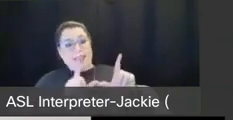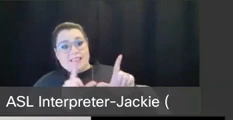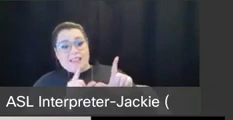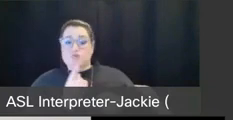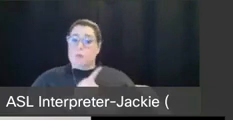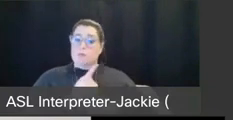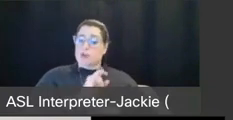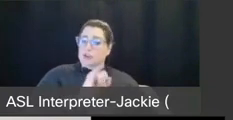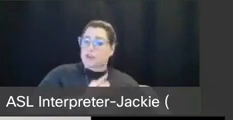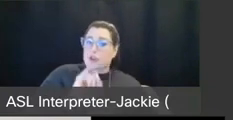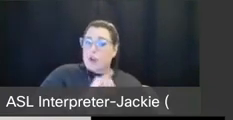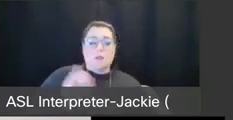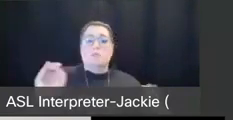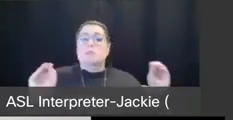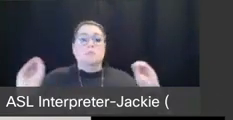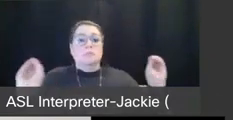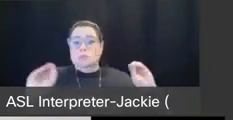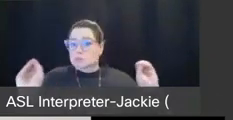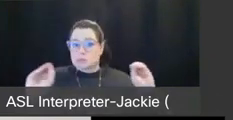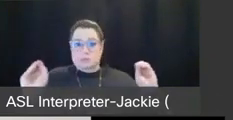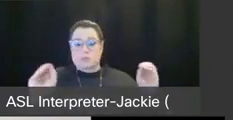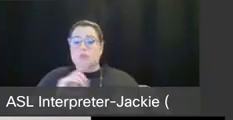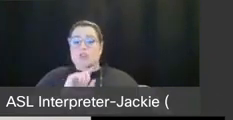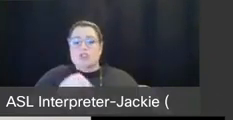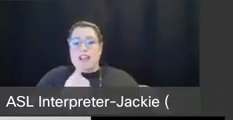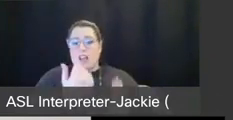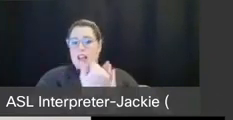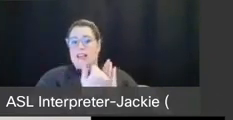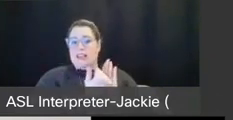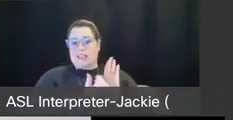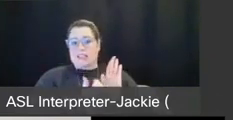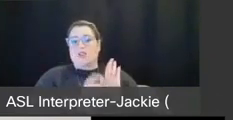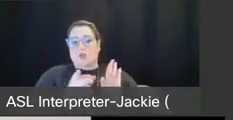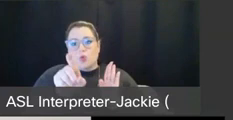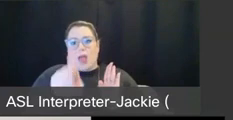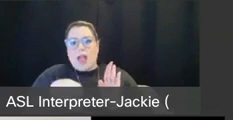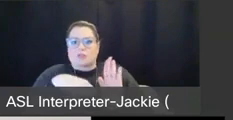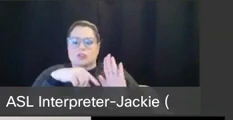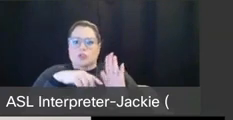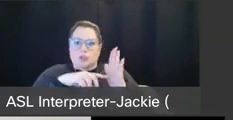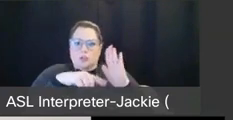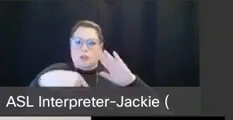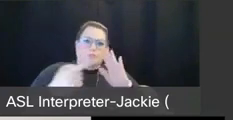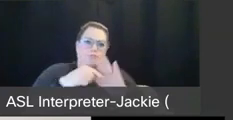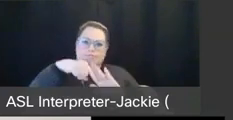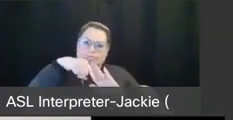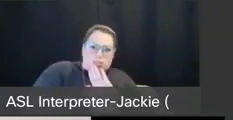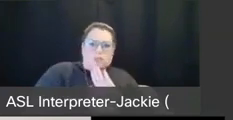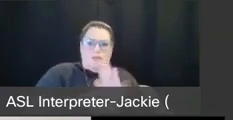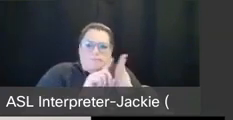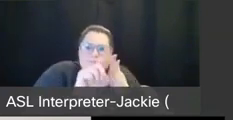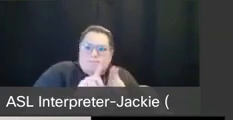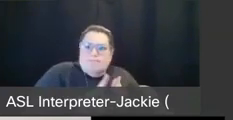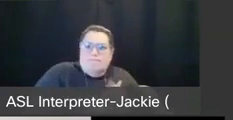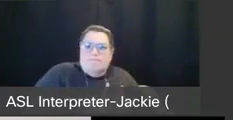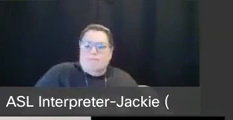anything. It just means that they have a listing on these websites, and this is their marketing platform. So